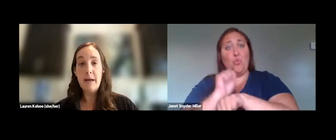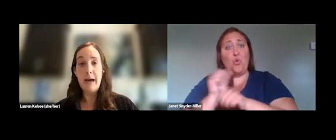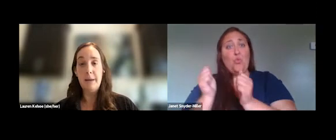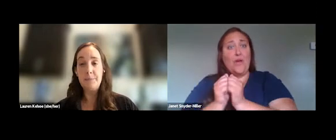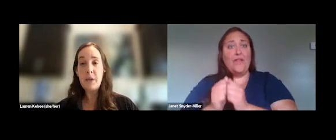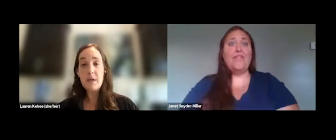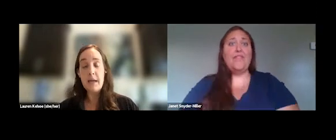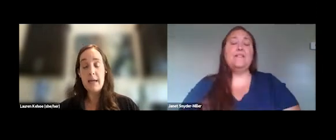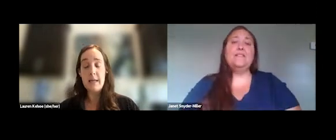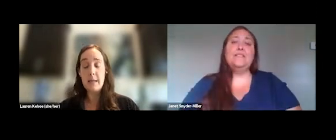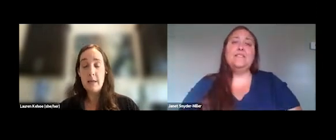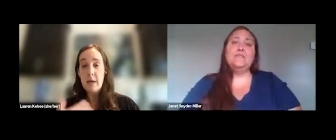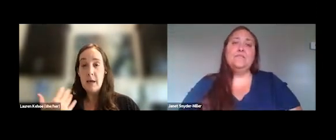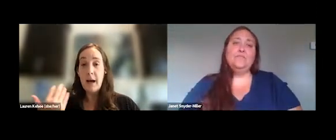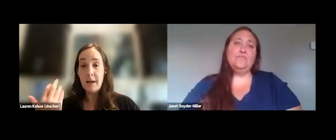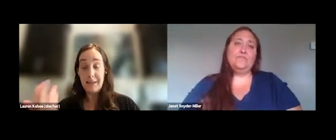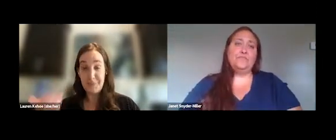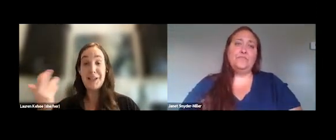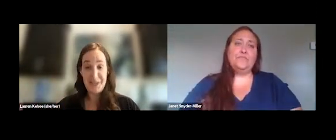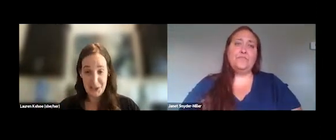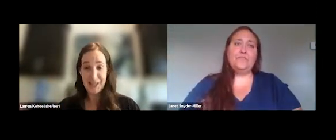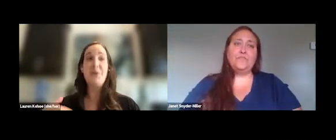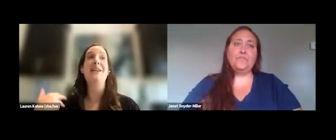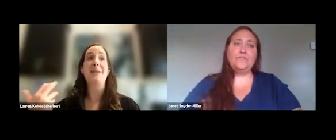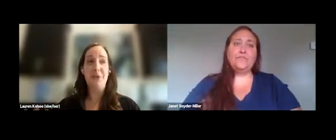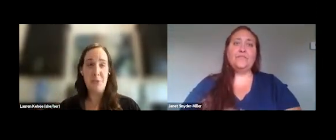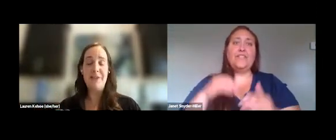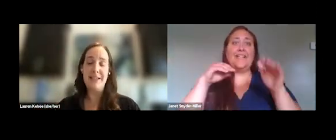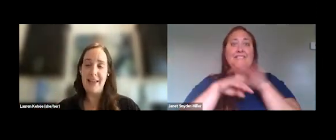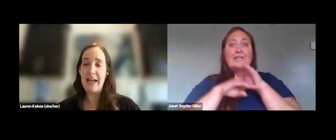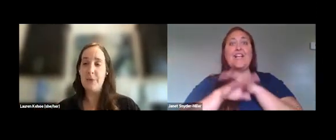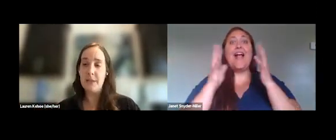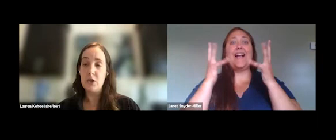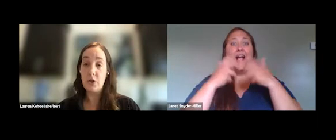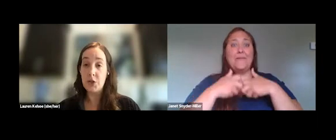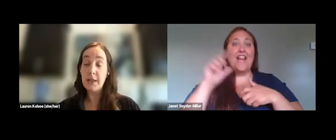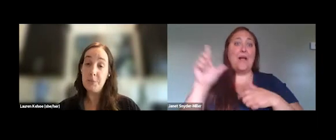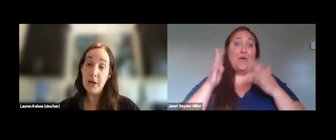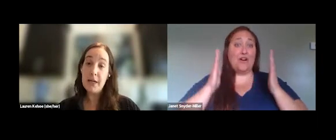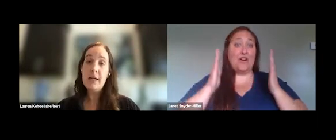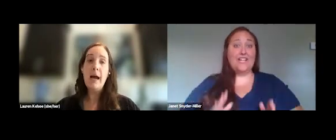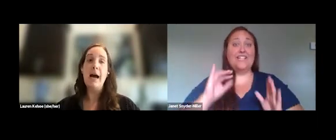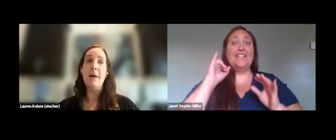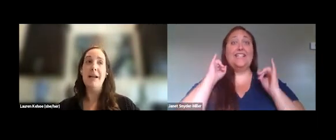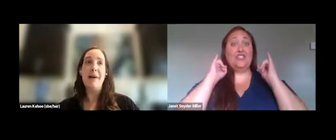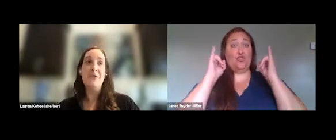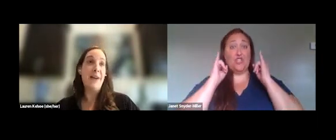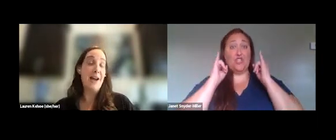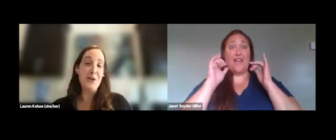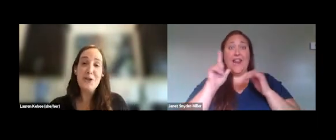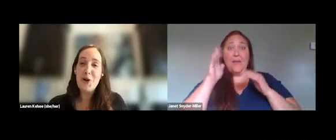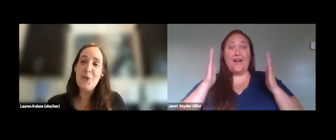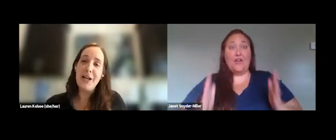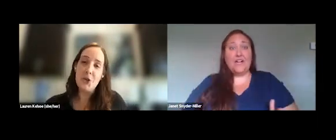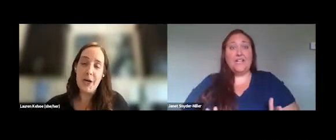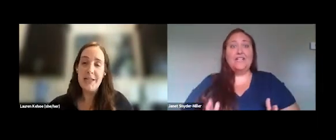am a Accessibility Accommodations Librarian, but previous to that, I was an instruction librarian. And about 5